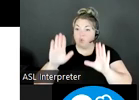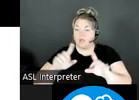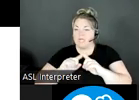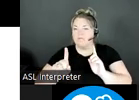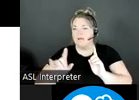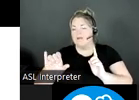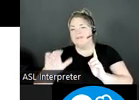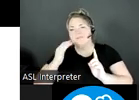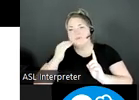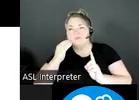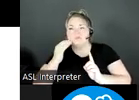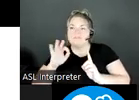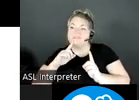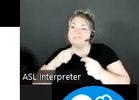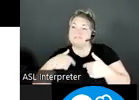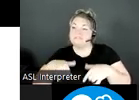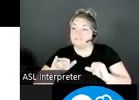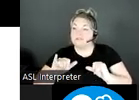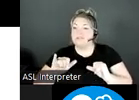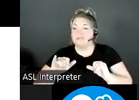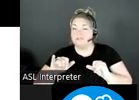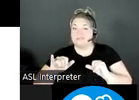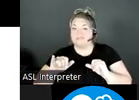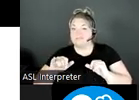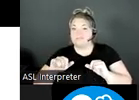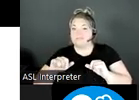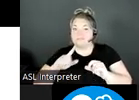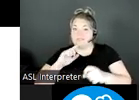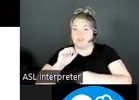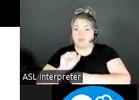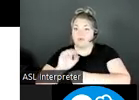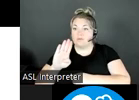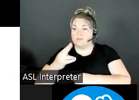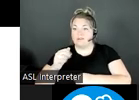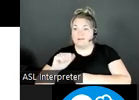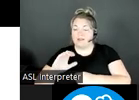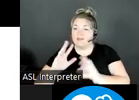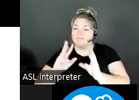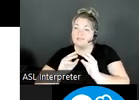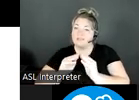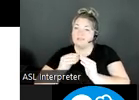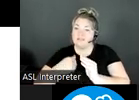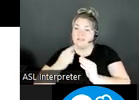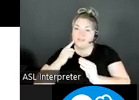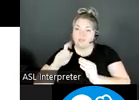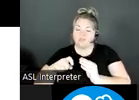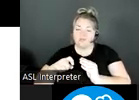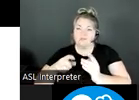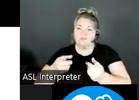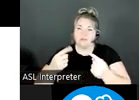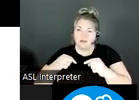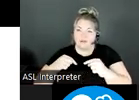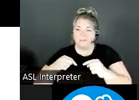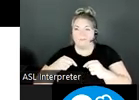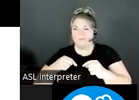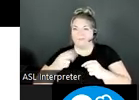know, if it's going to be during the actual BHAAC meetings, I think it should come somewhere